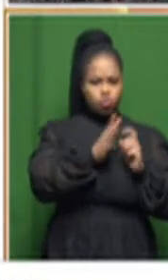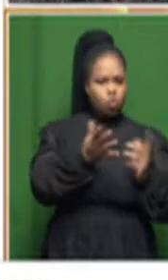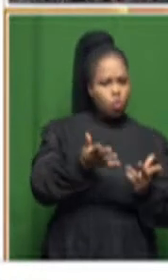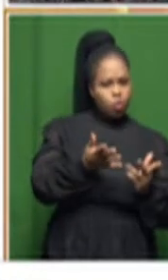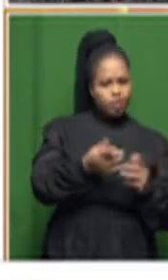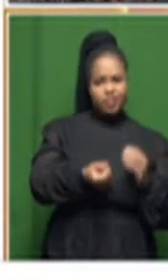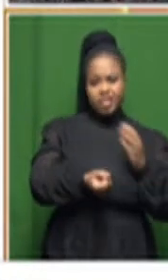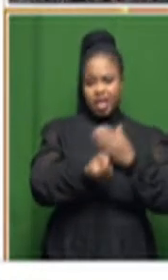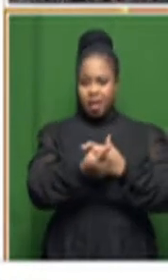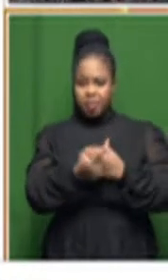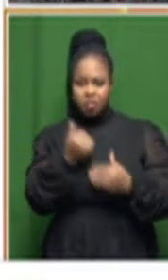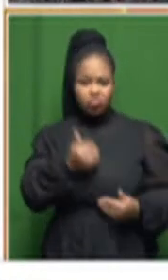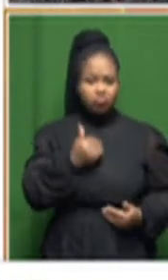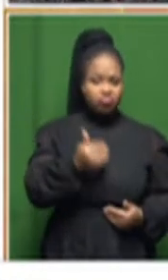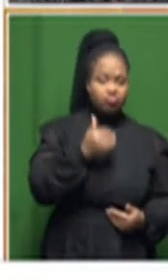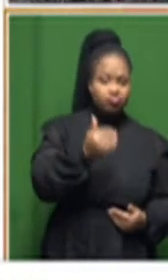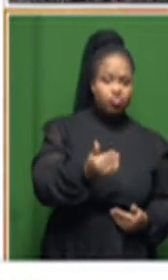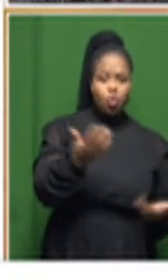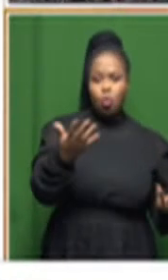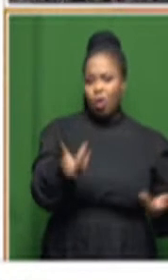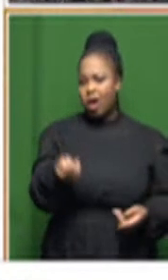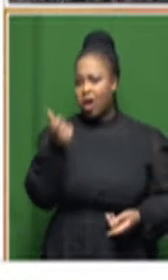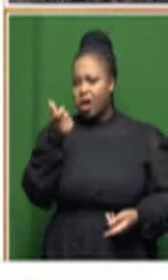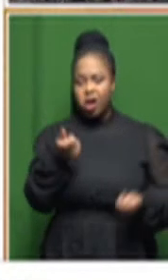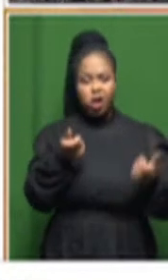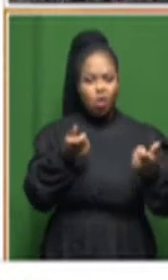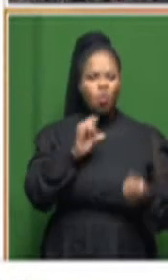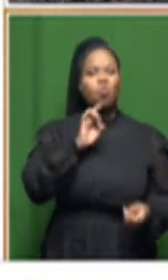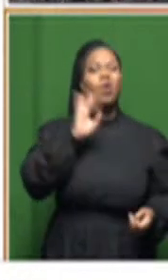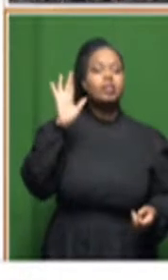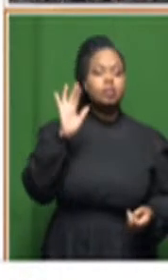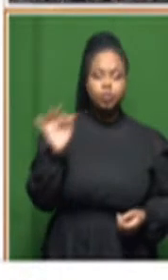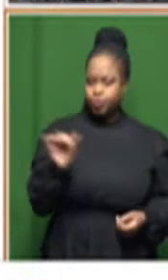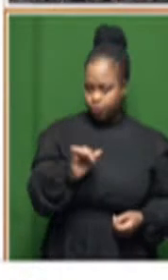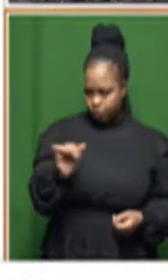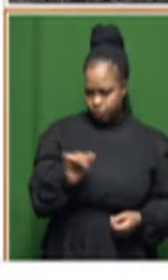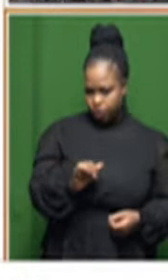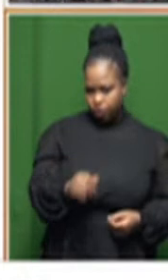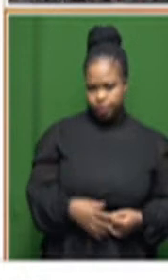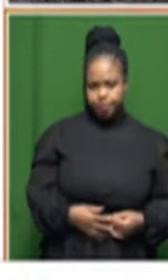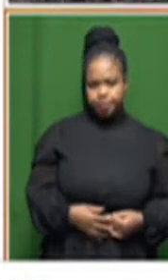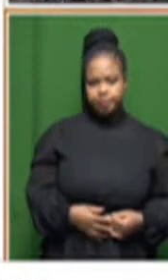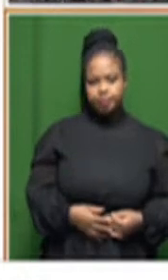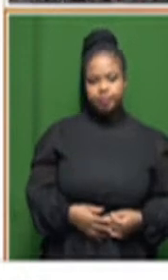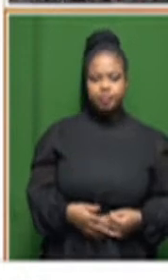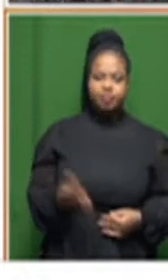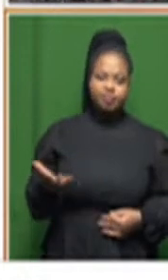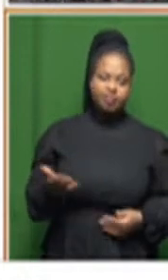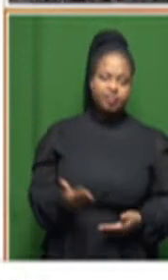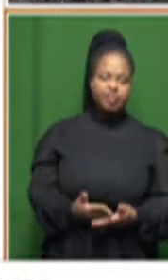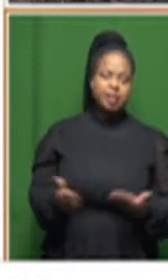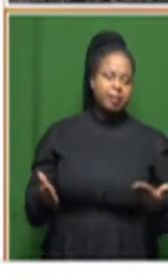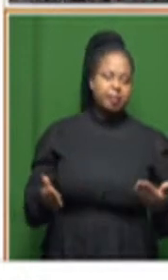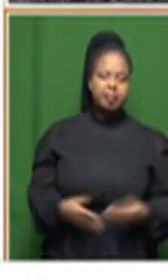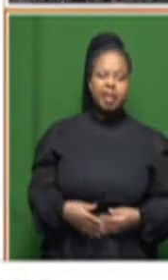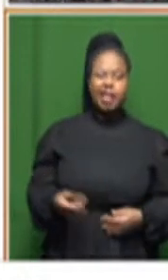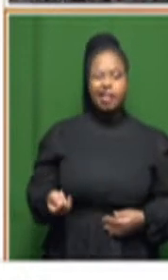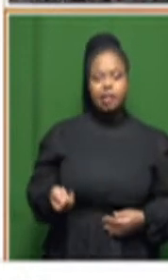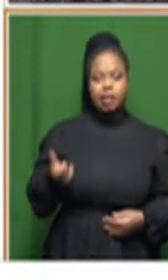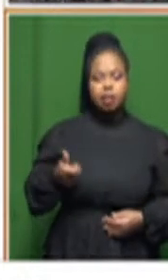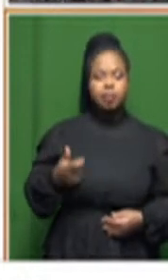in unvaccinated people. Now, the minor vaccine reactions, they are the ones